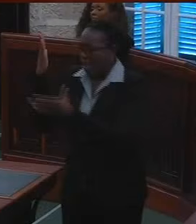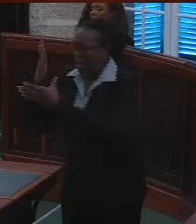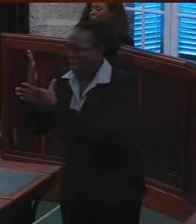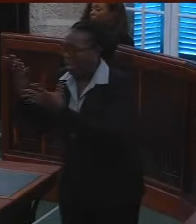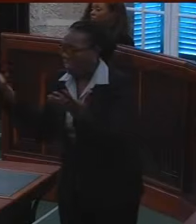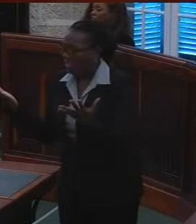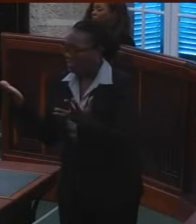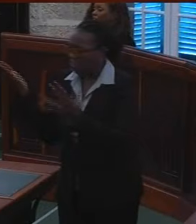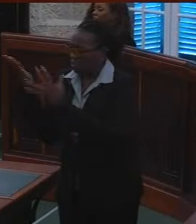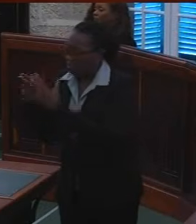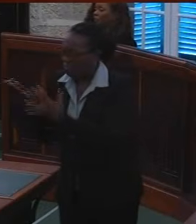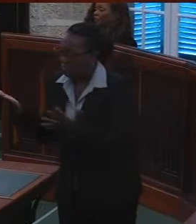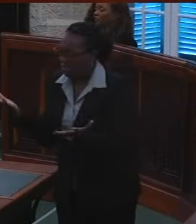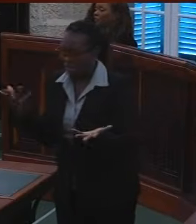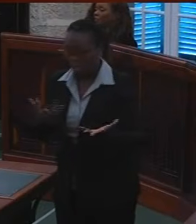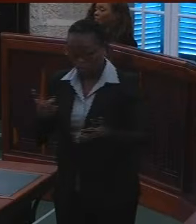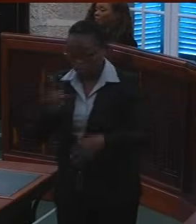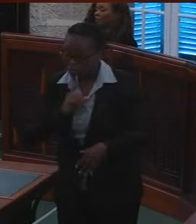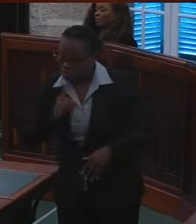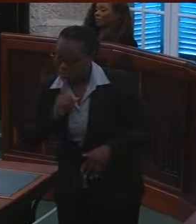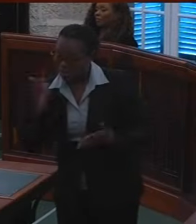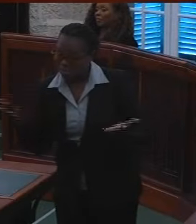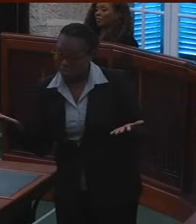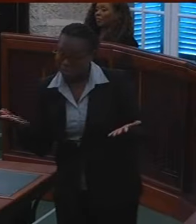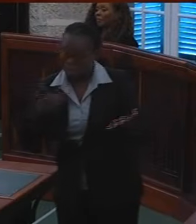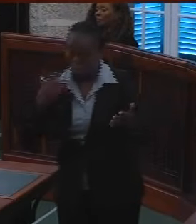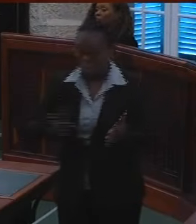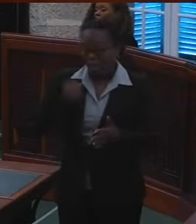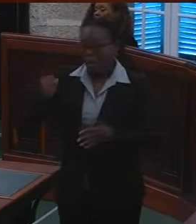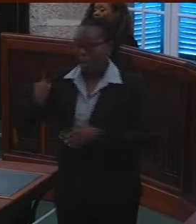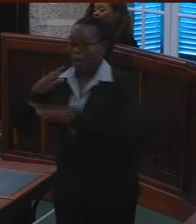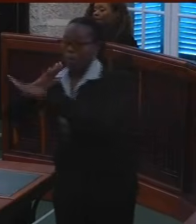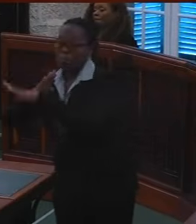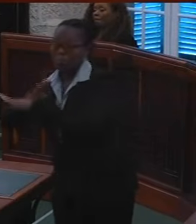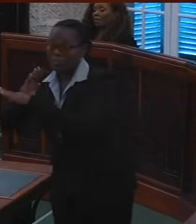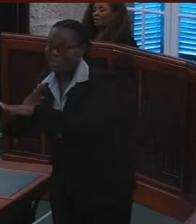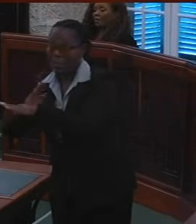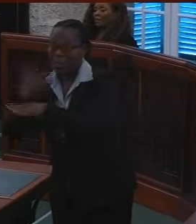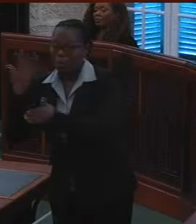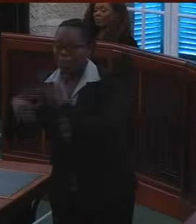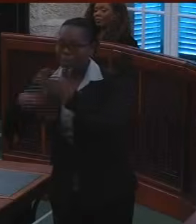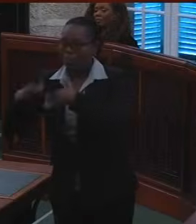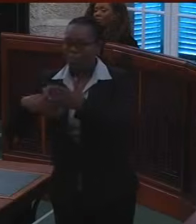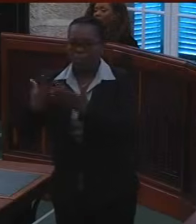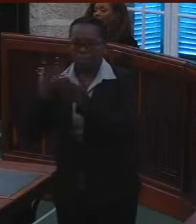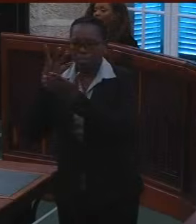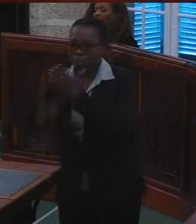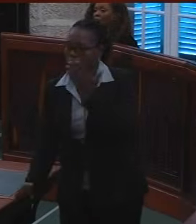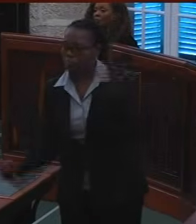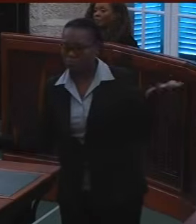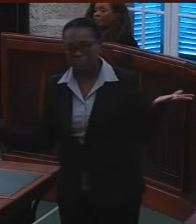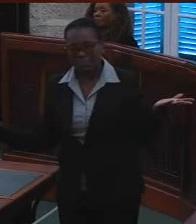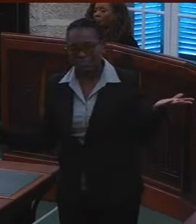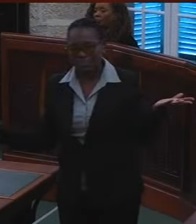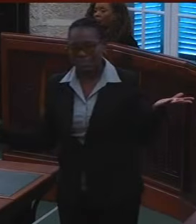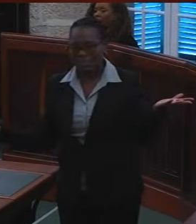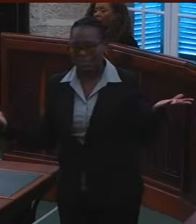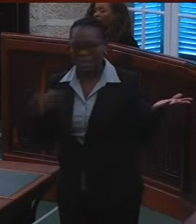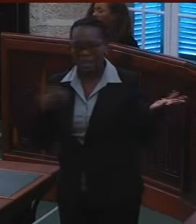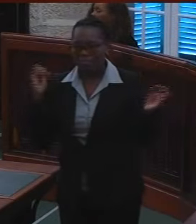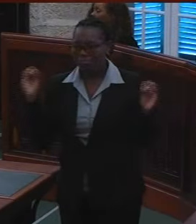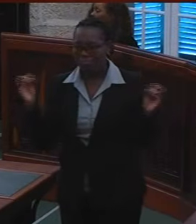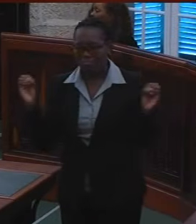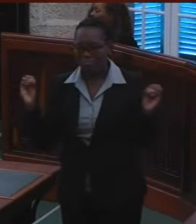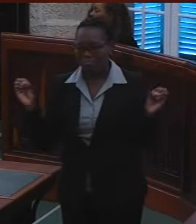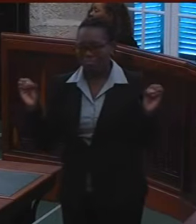like, are you sure about this? Maybe we should step in and protect you, because at the end of the day, you will have nothing. And sir, Mr. Speaker, sir, once